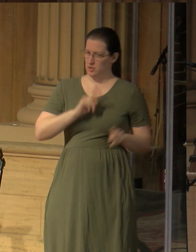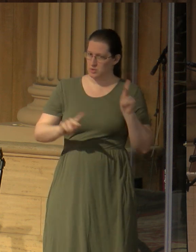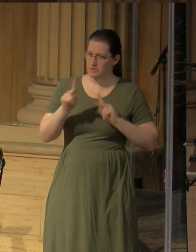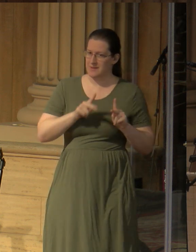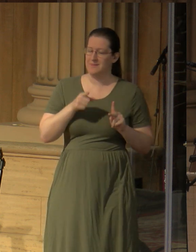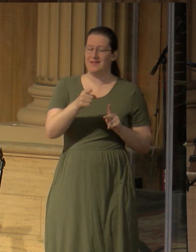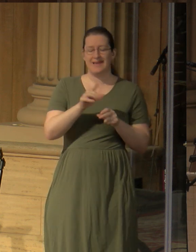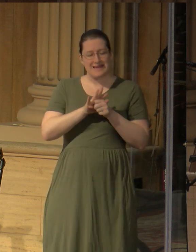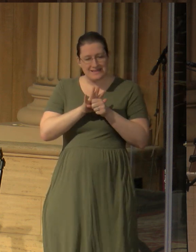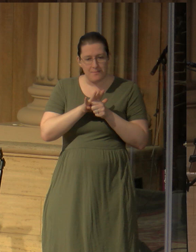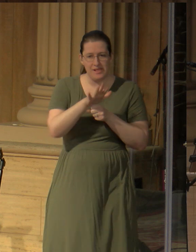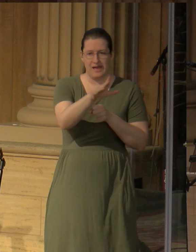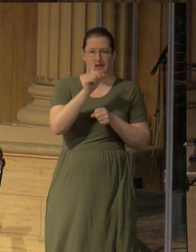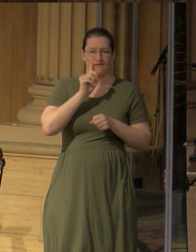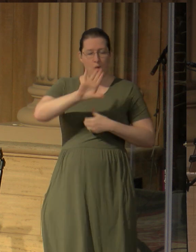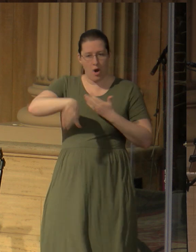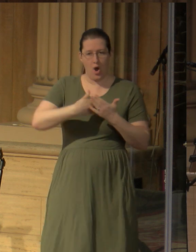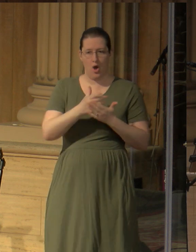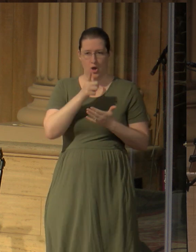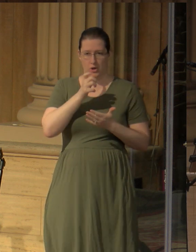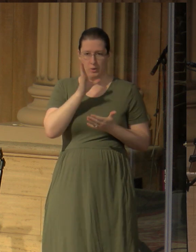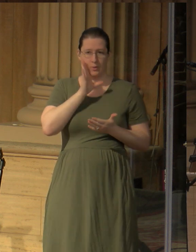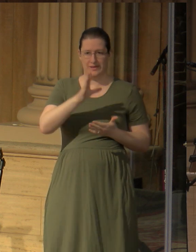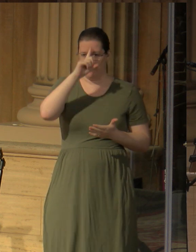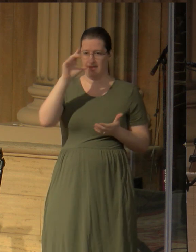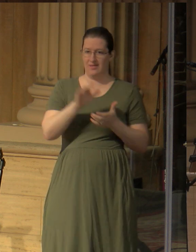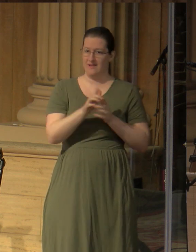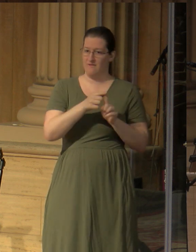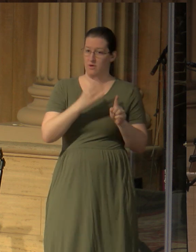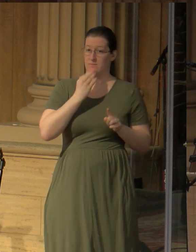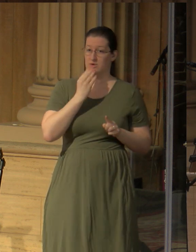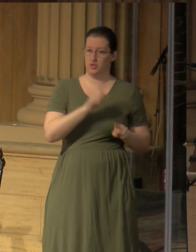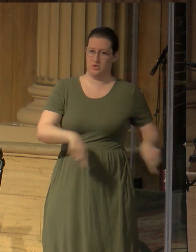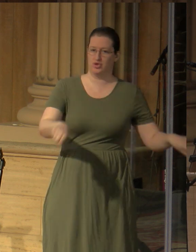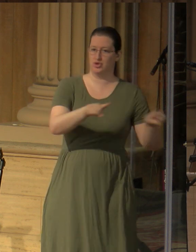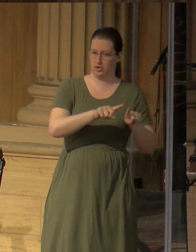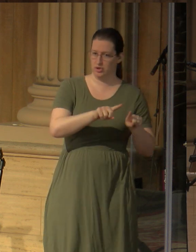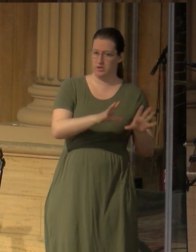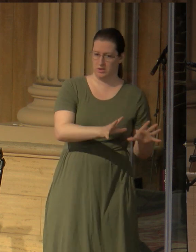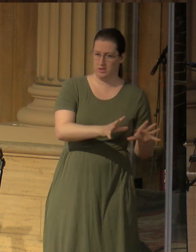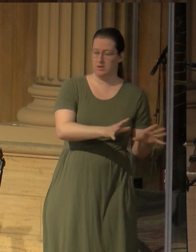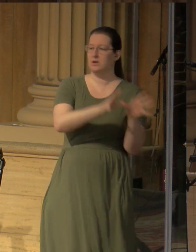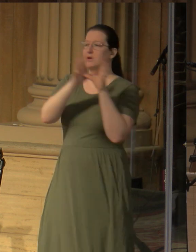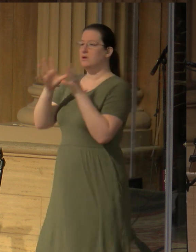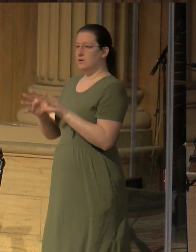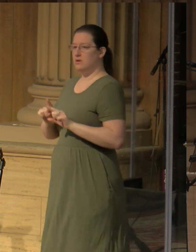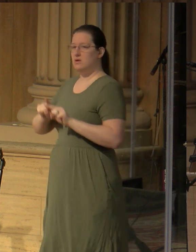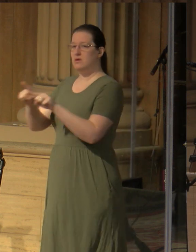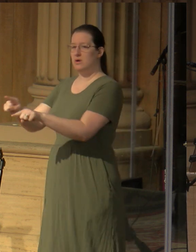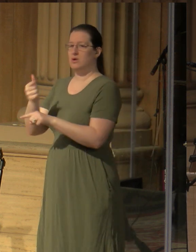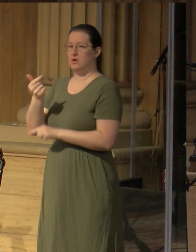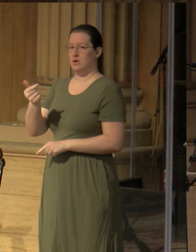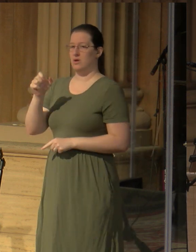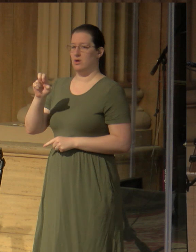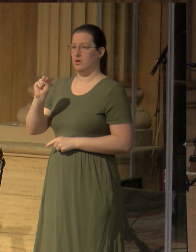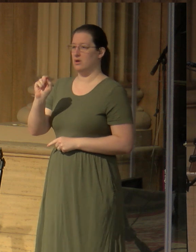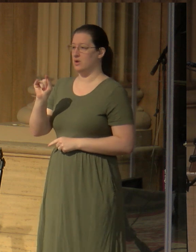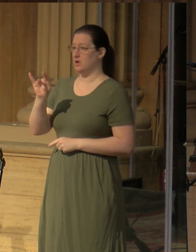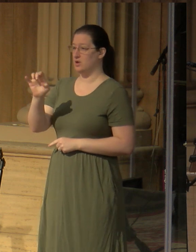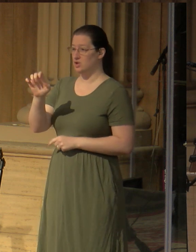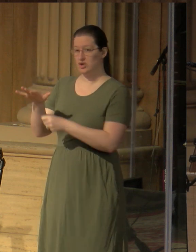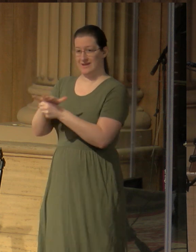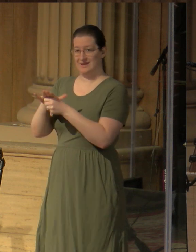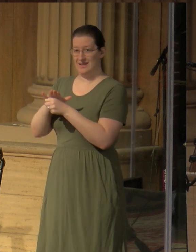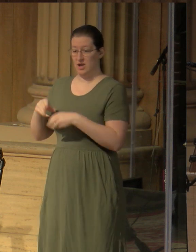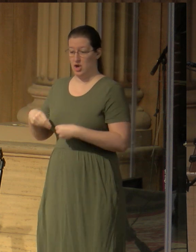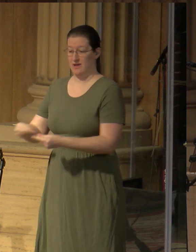believe. There's some for everybody among all the Jewish people. Then he goes into Gentile territory, he feeds the 4,000, and this